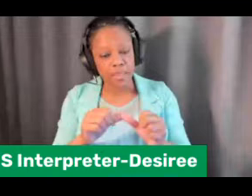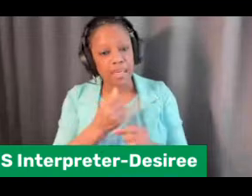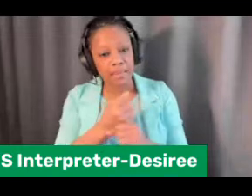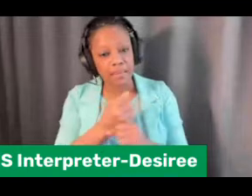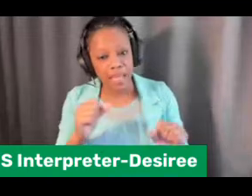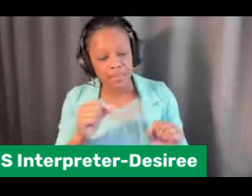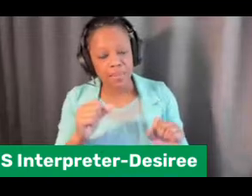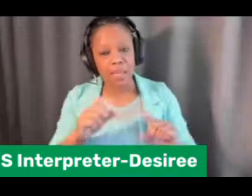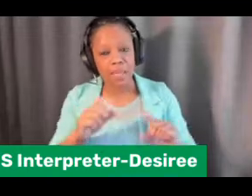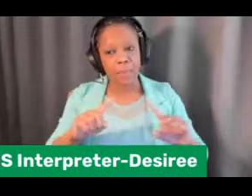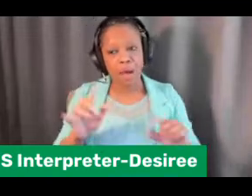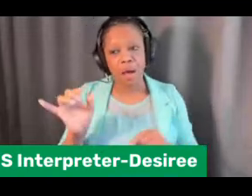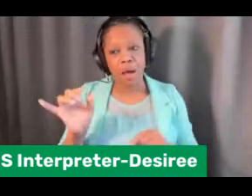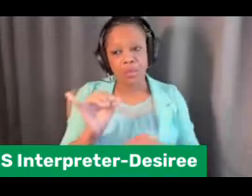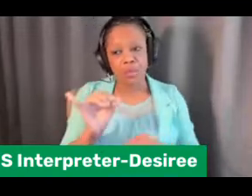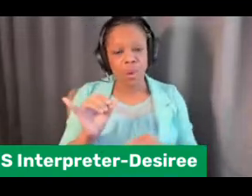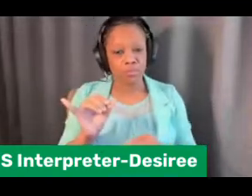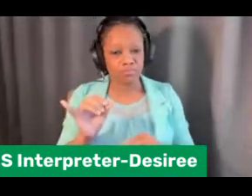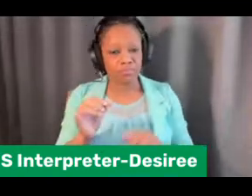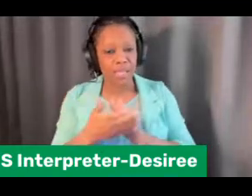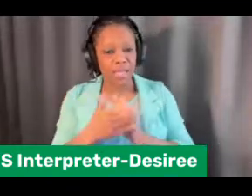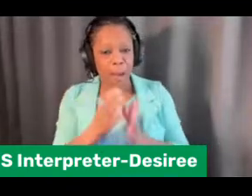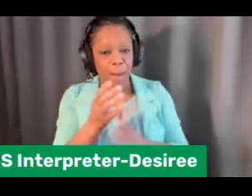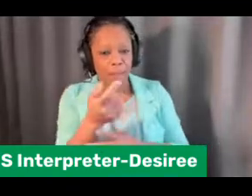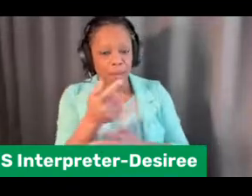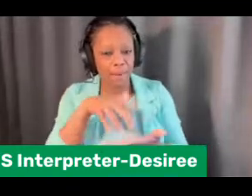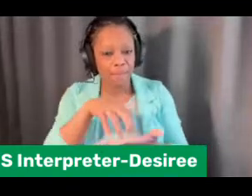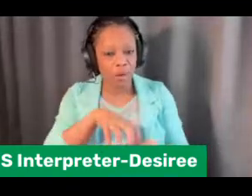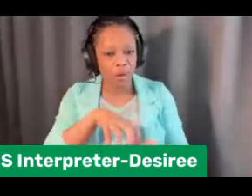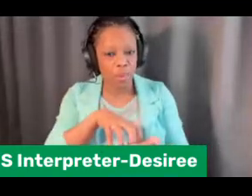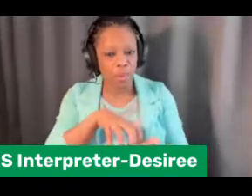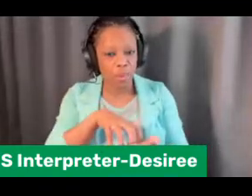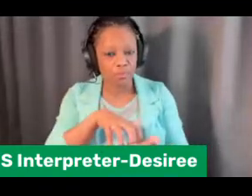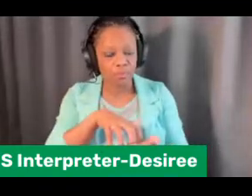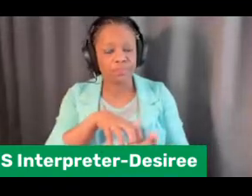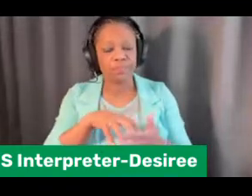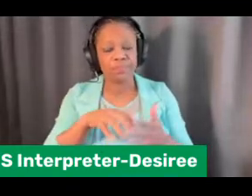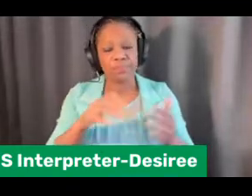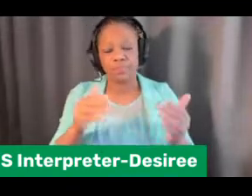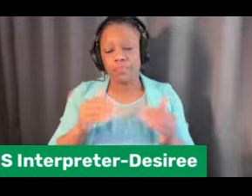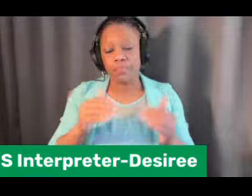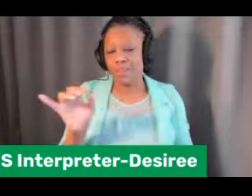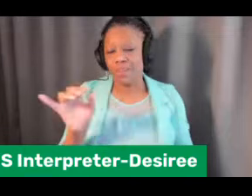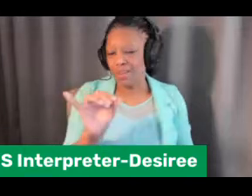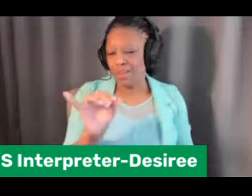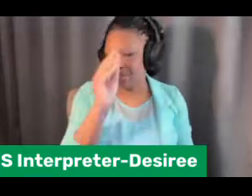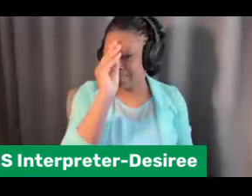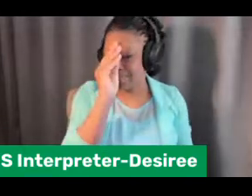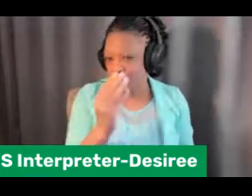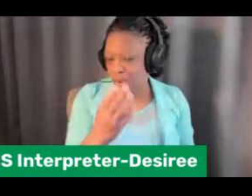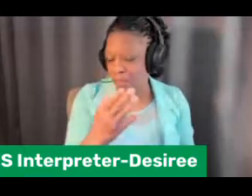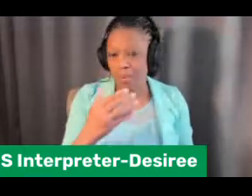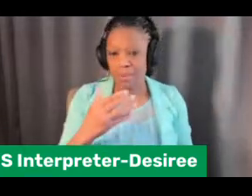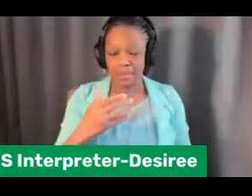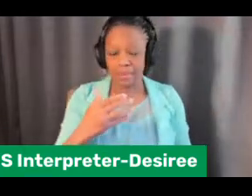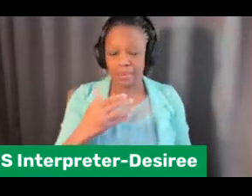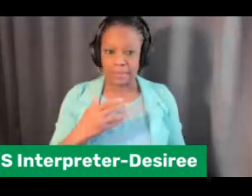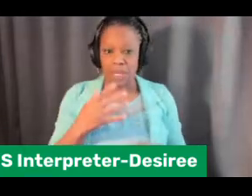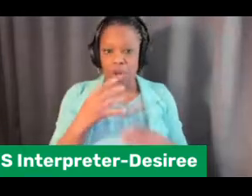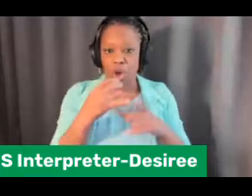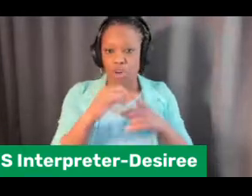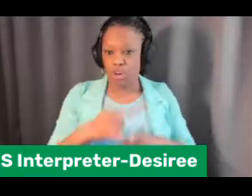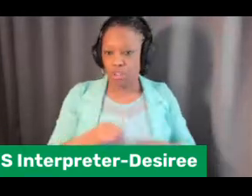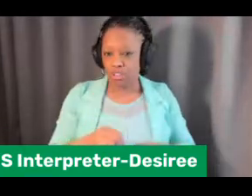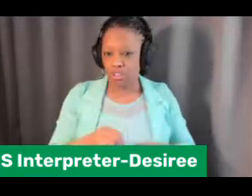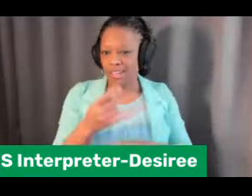vulnerability. And so I offer that before I start. I also got a potty mouth, So I'm sorry. I'm gonna try to keep the cursing to